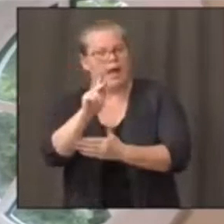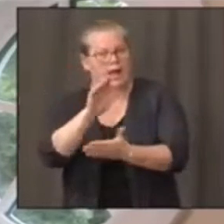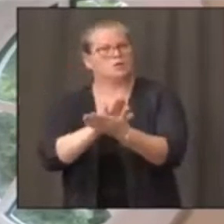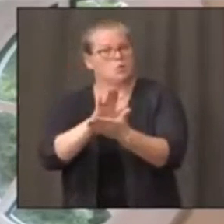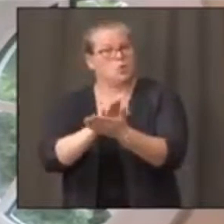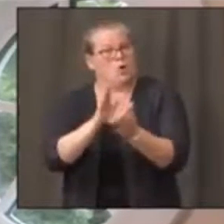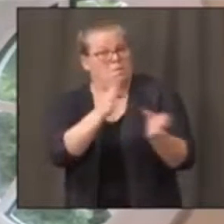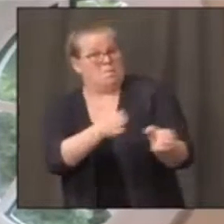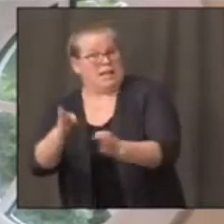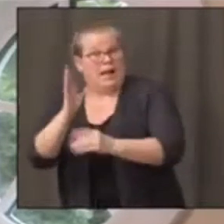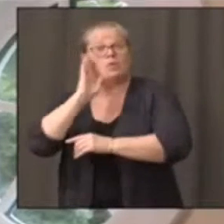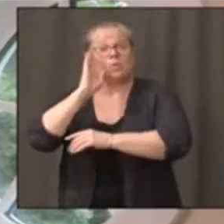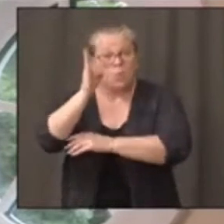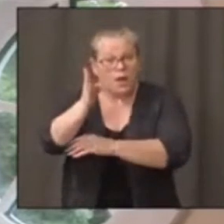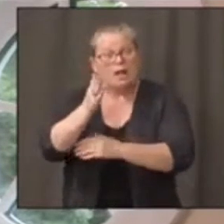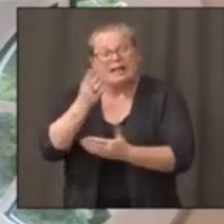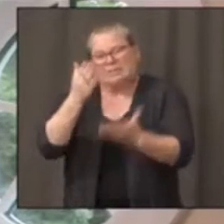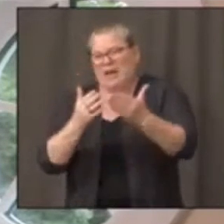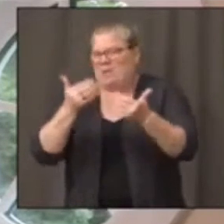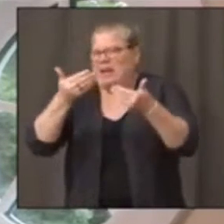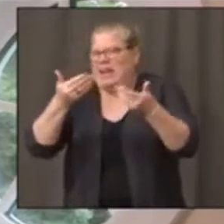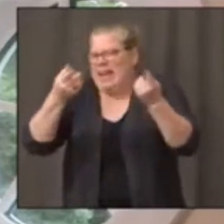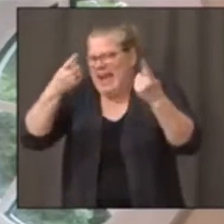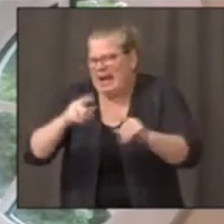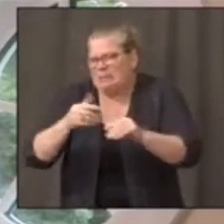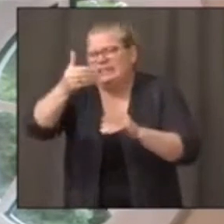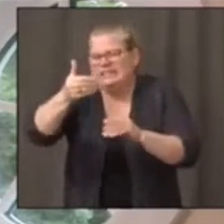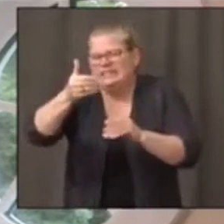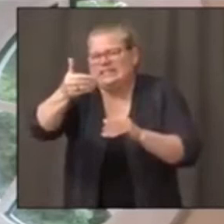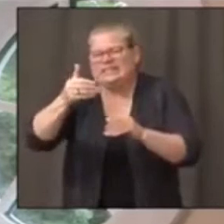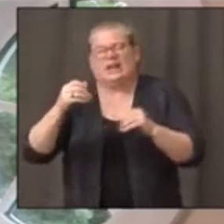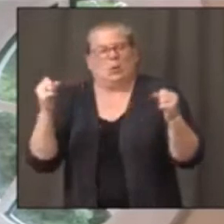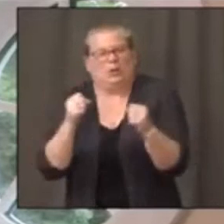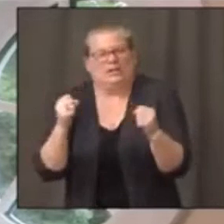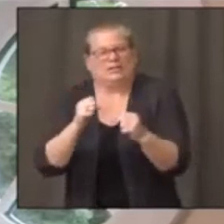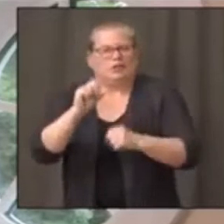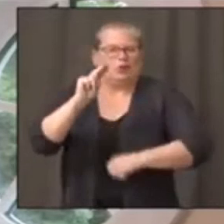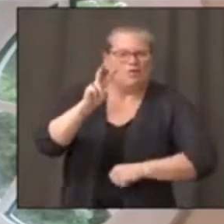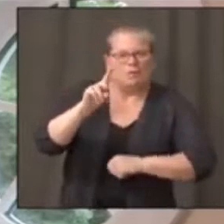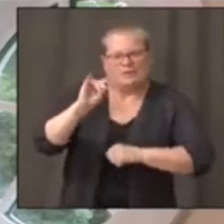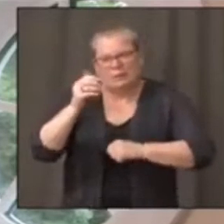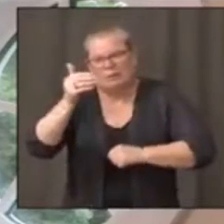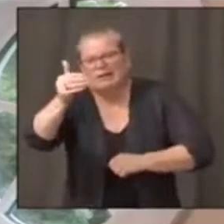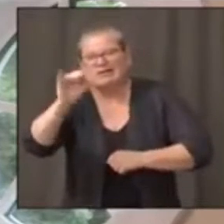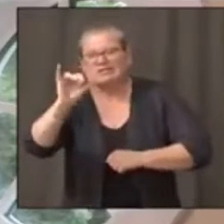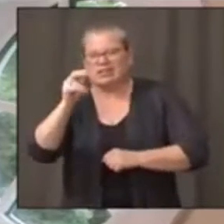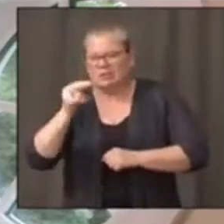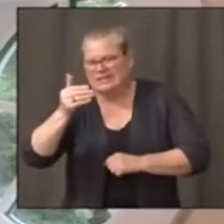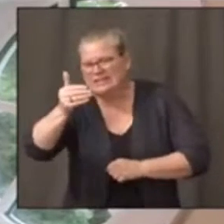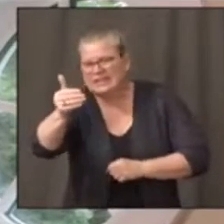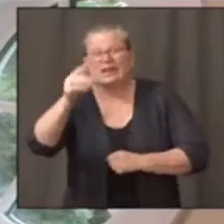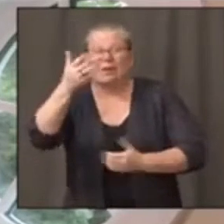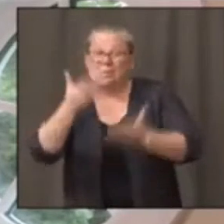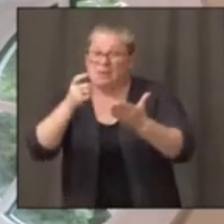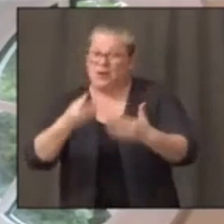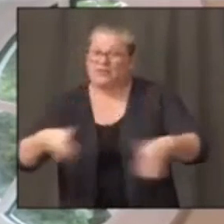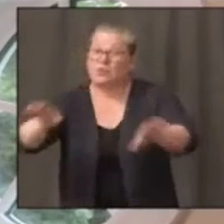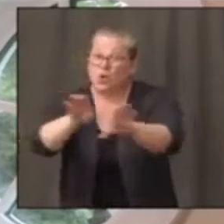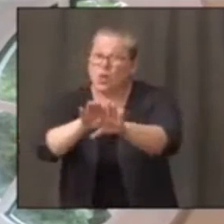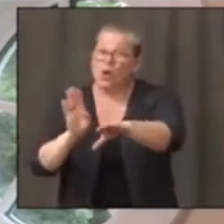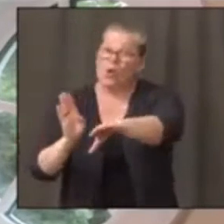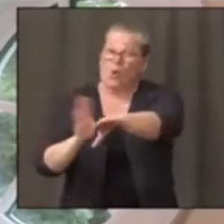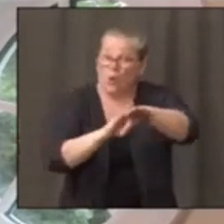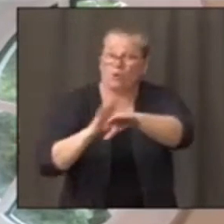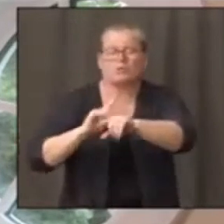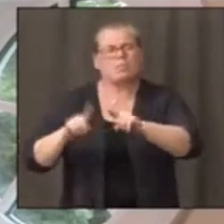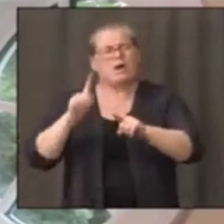course, but we're going to have the opportunity to bring kids back. And I think even if we can bring them back for a period of time, that's going to be exceedingly important. It's critical for their